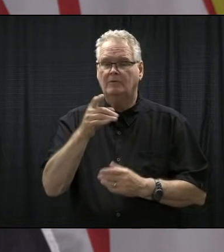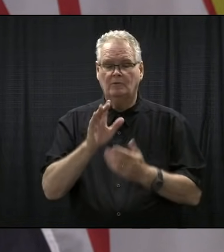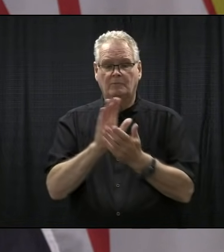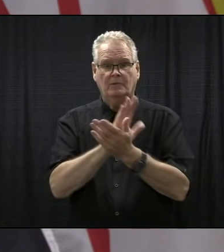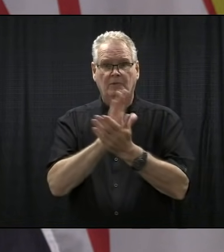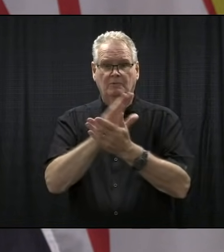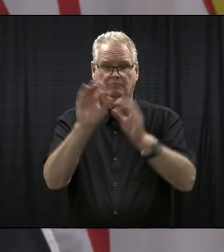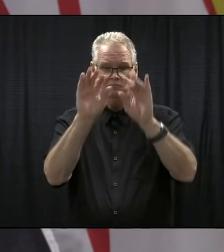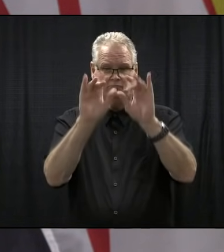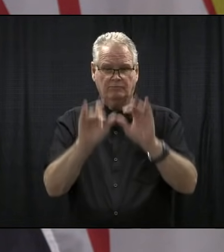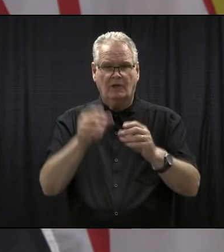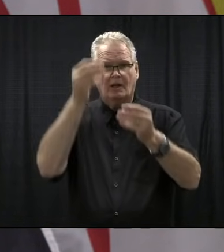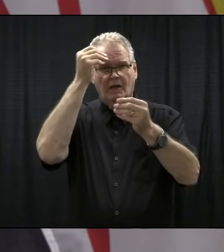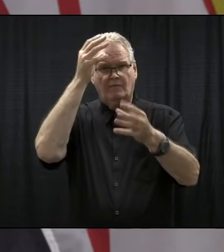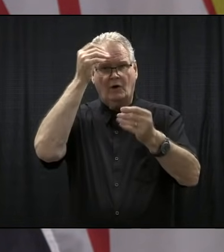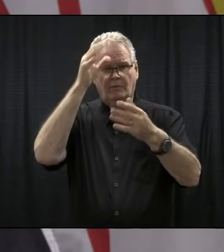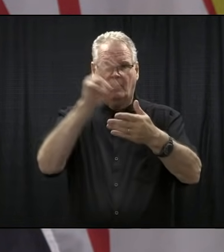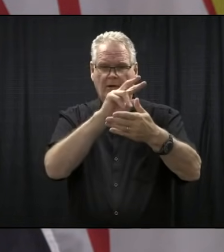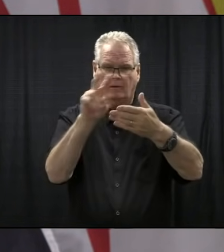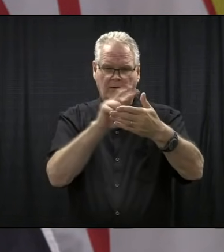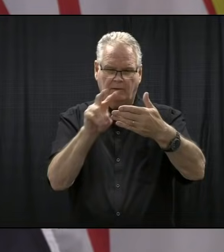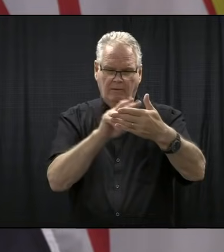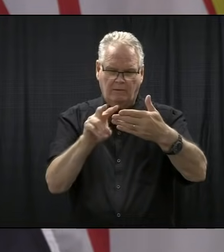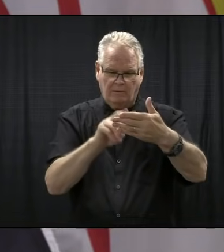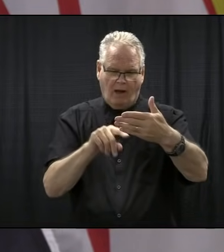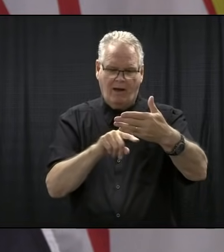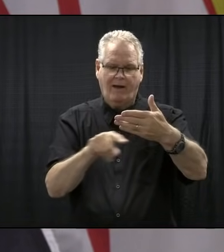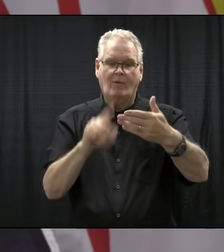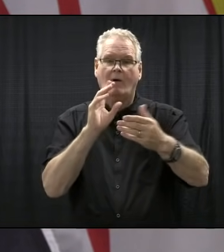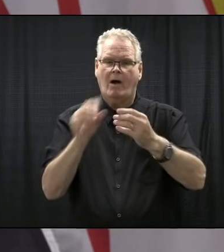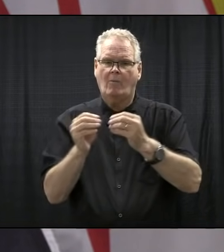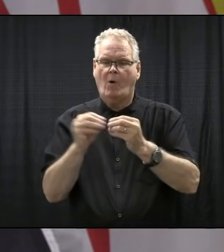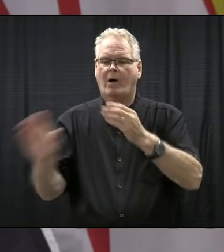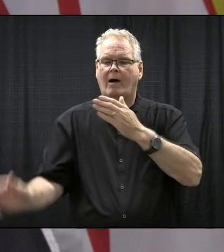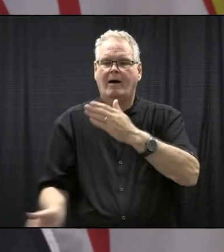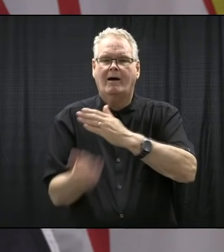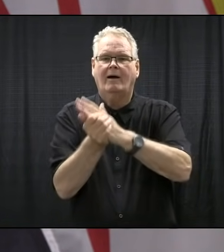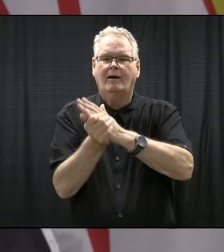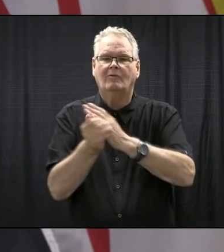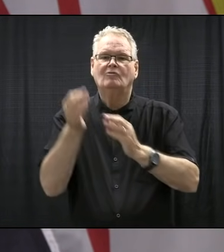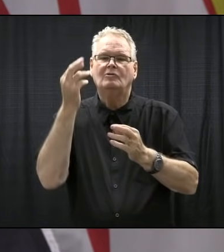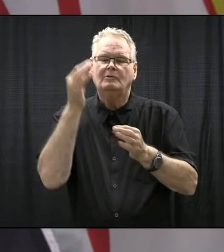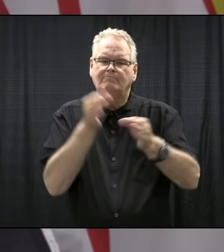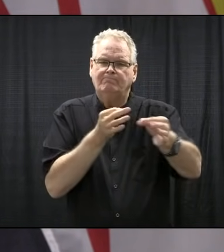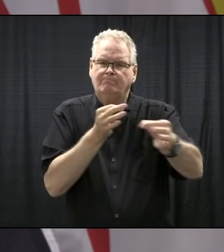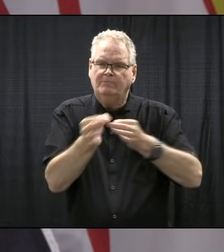so basically, low risk is low epidemiology, no spread of